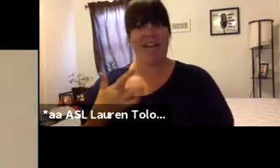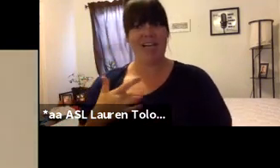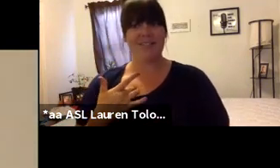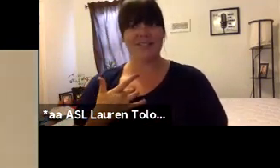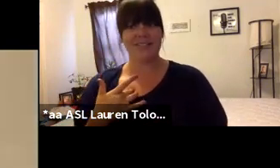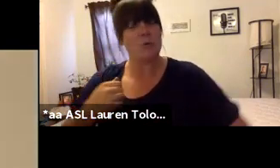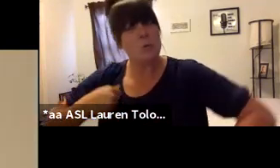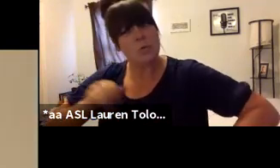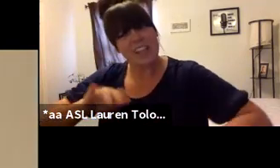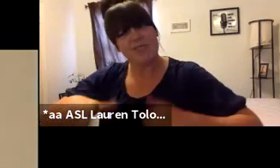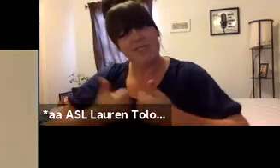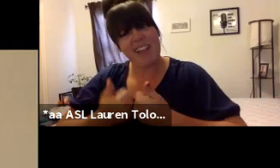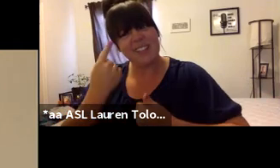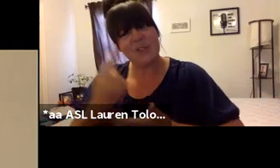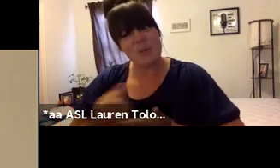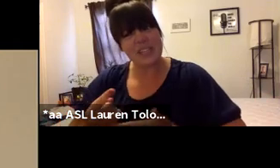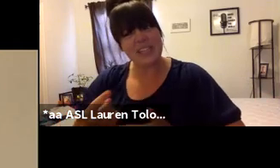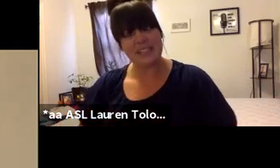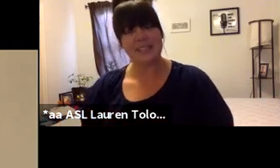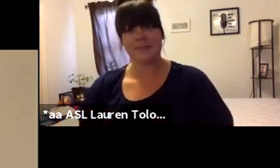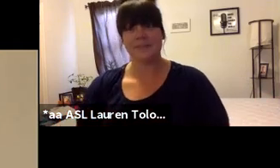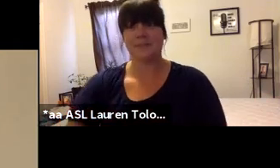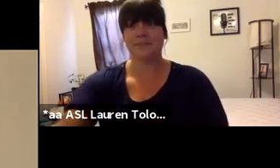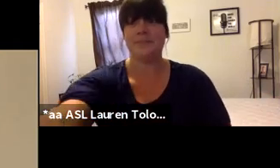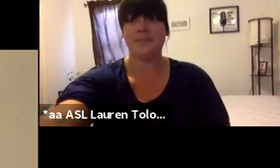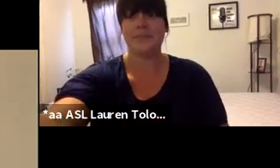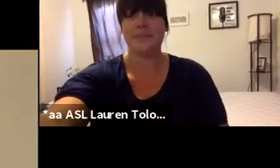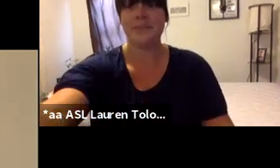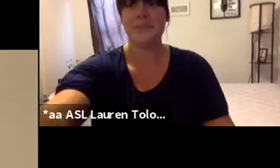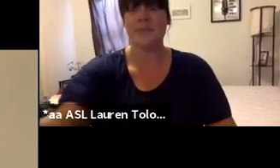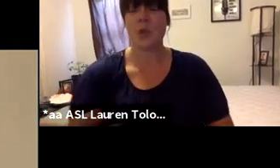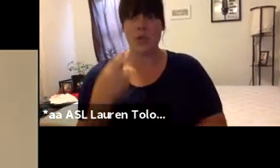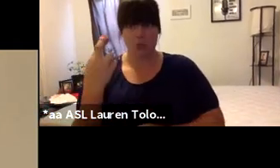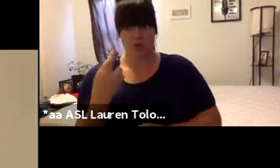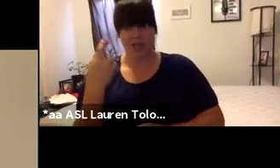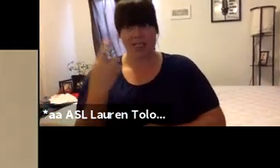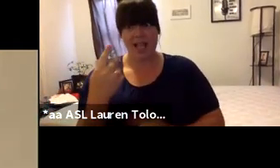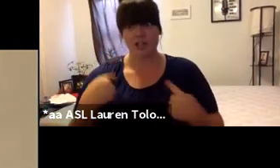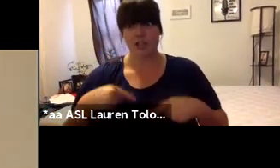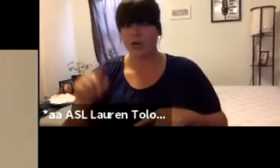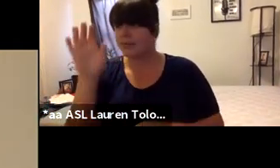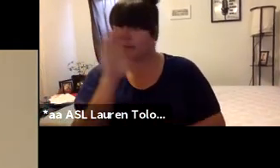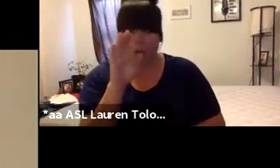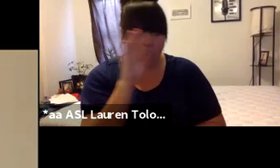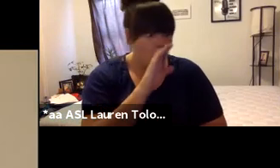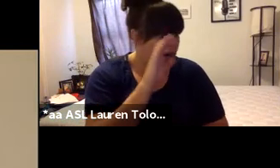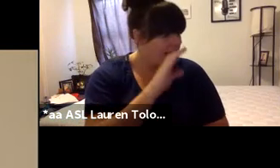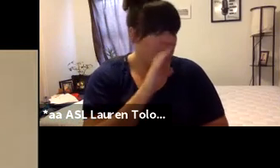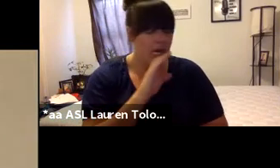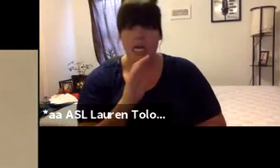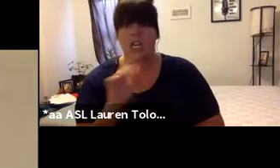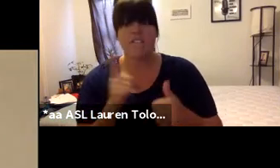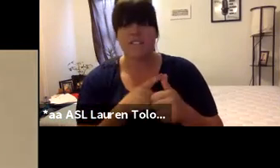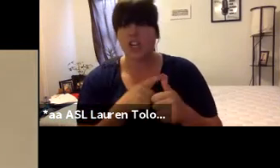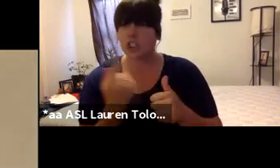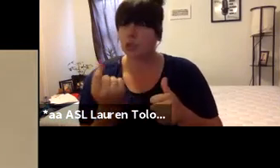week. We realized as we started to explore this in our Truffin House that the first thing that we needed to do was